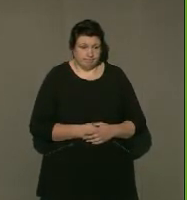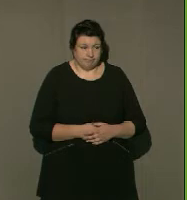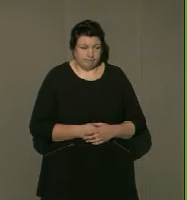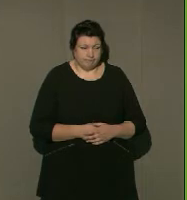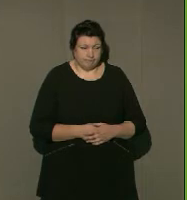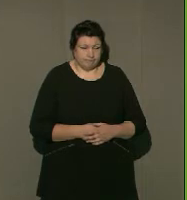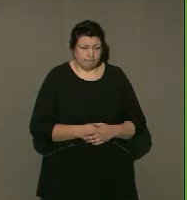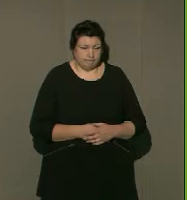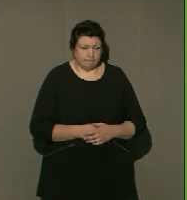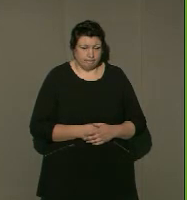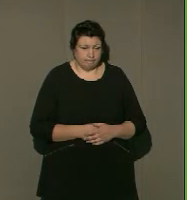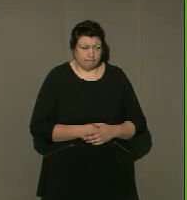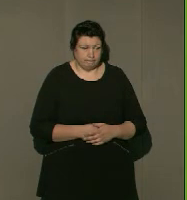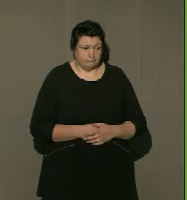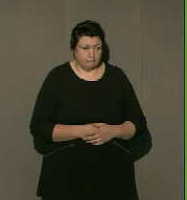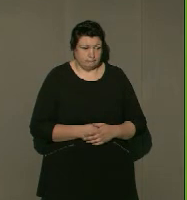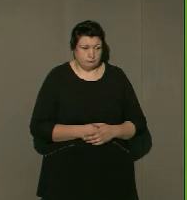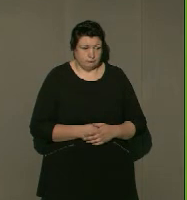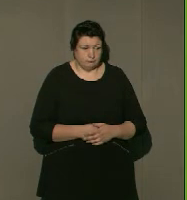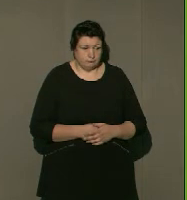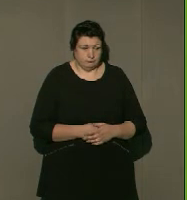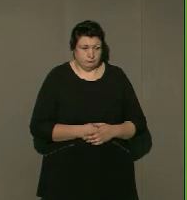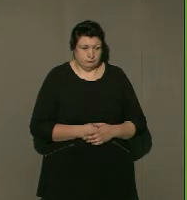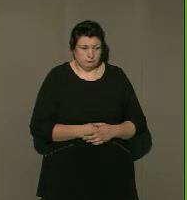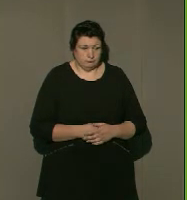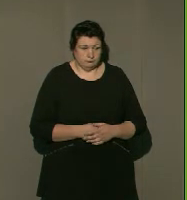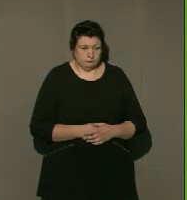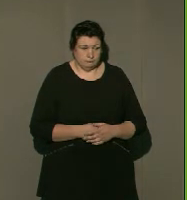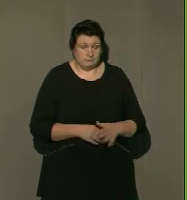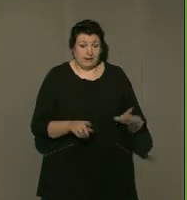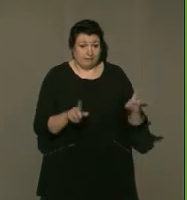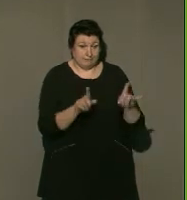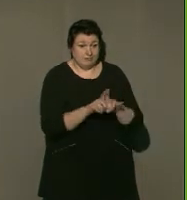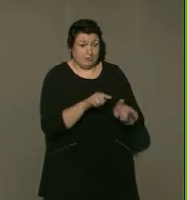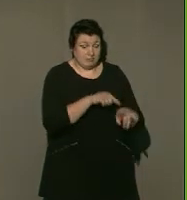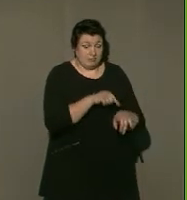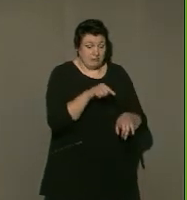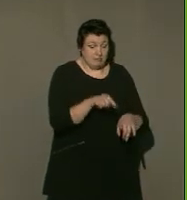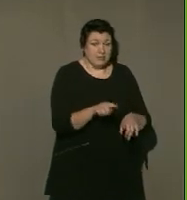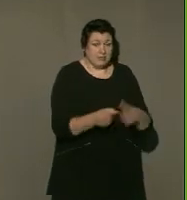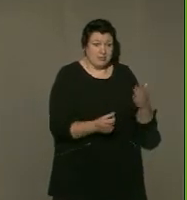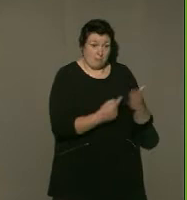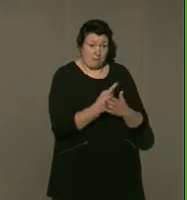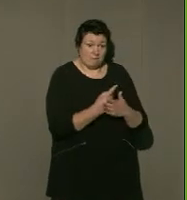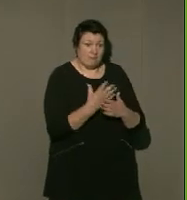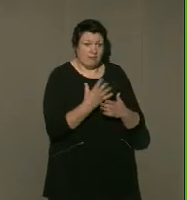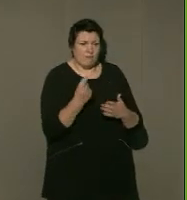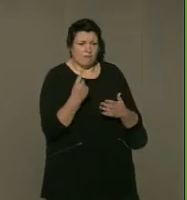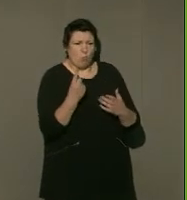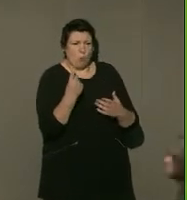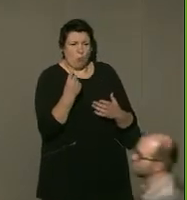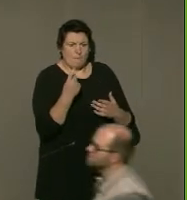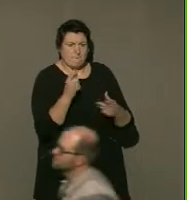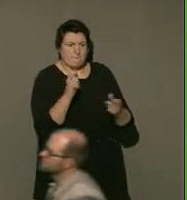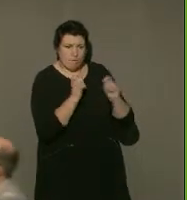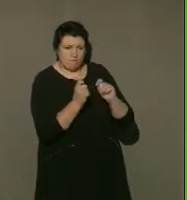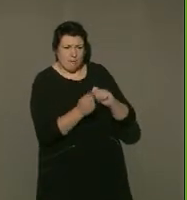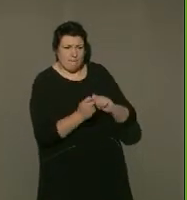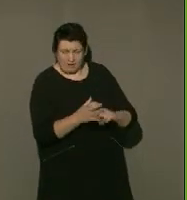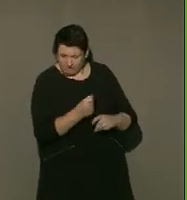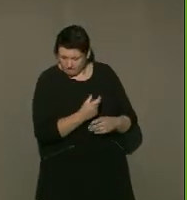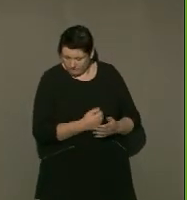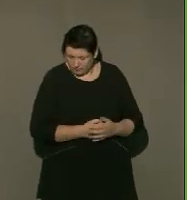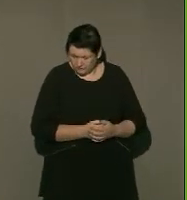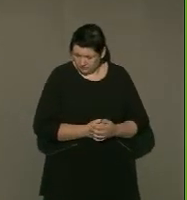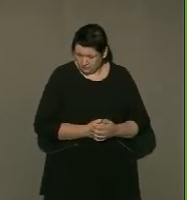Right, okay. Right, okay, while this is going on, we have another amendment from Doug Ruxell. I